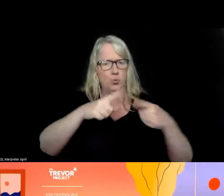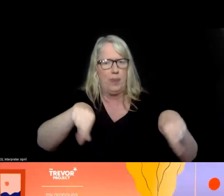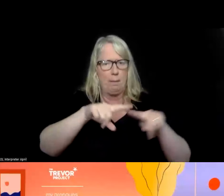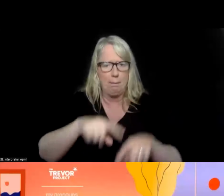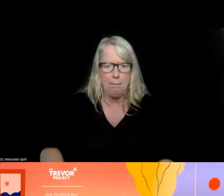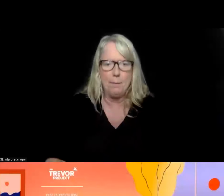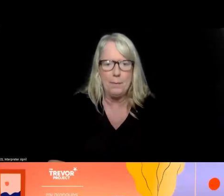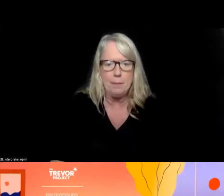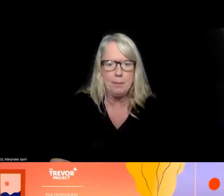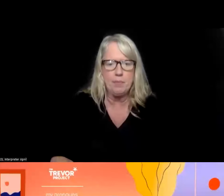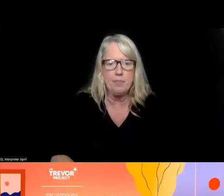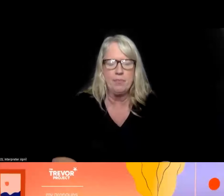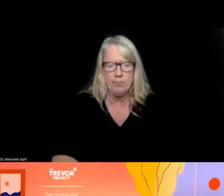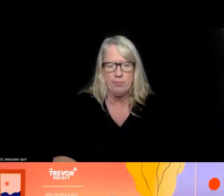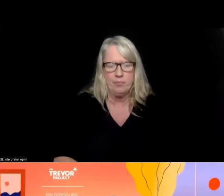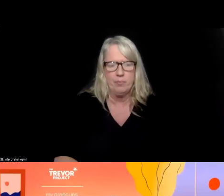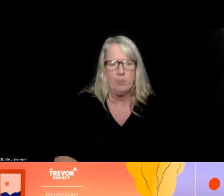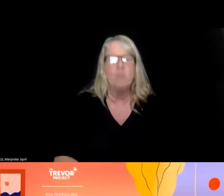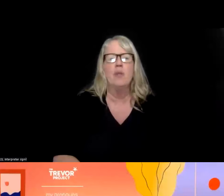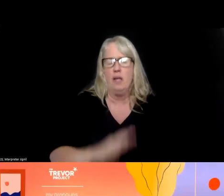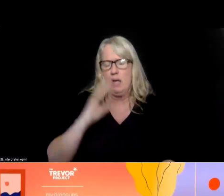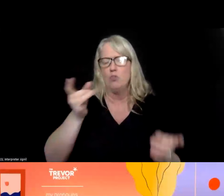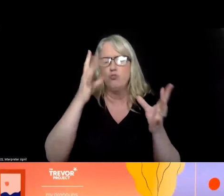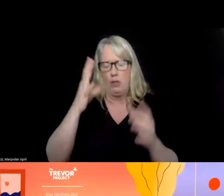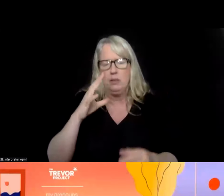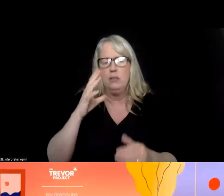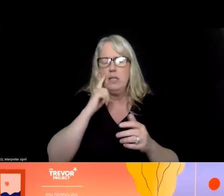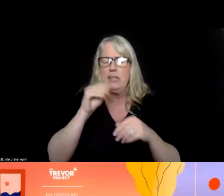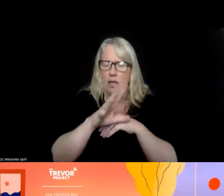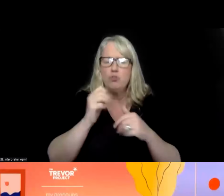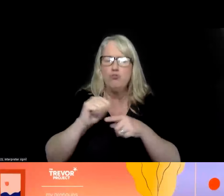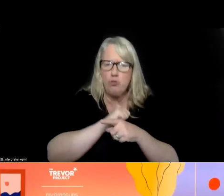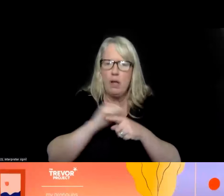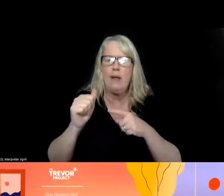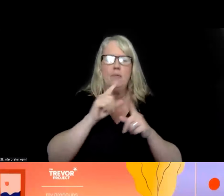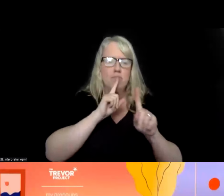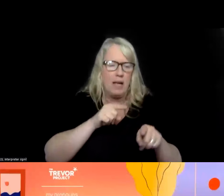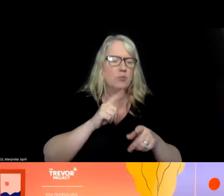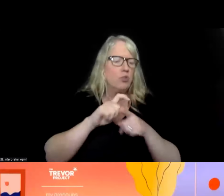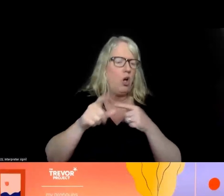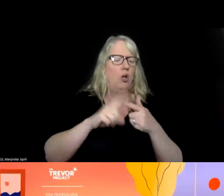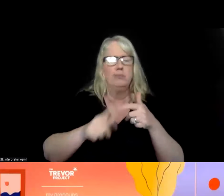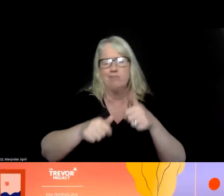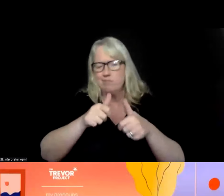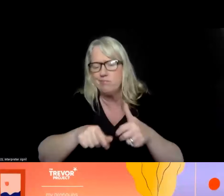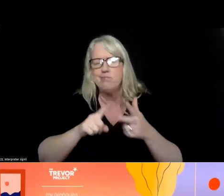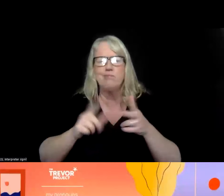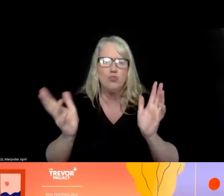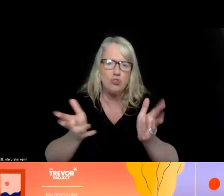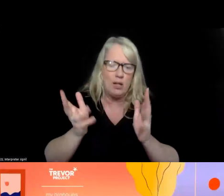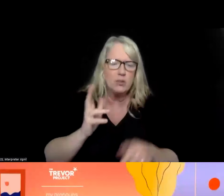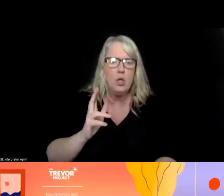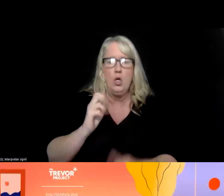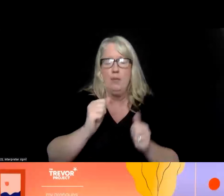slide, please. Our crisis counselors are trained to answer calls, chats, or texts from LGBTQ young people who reach out